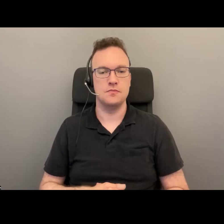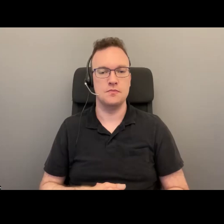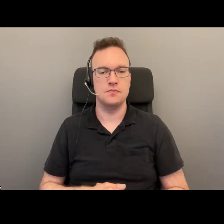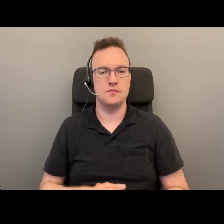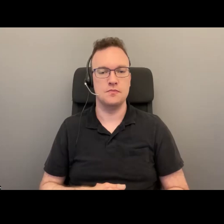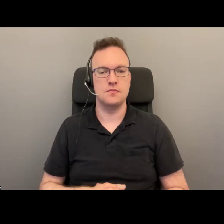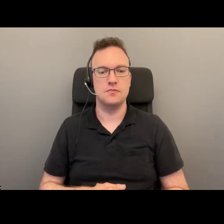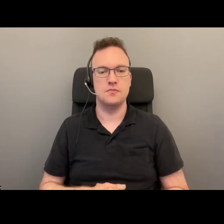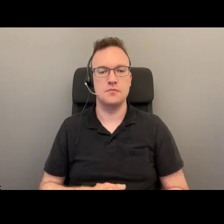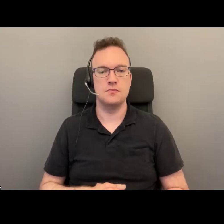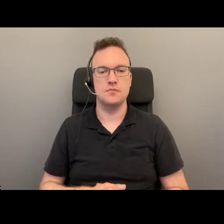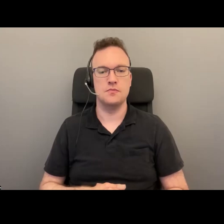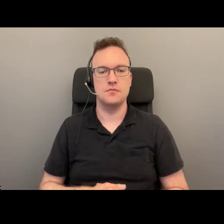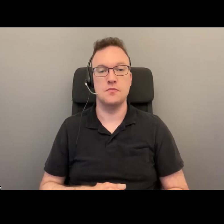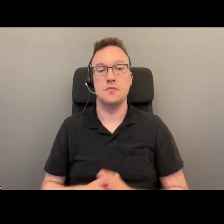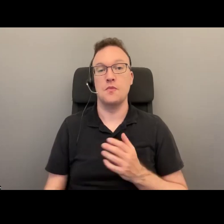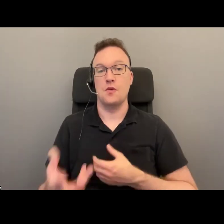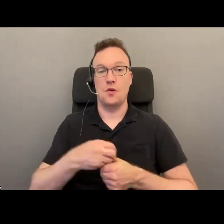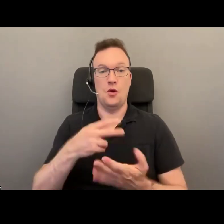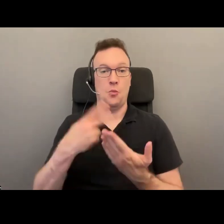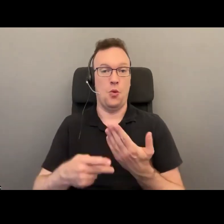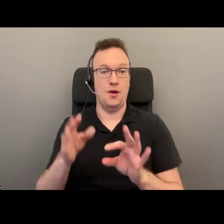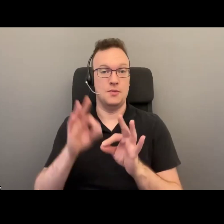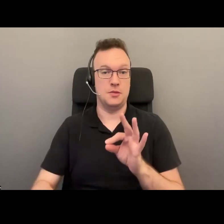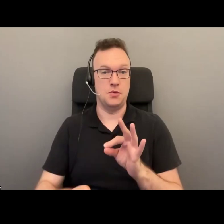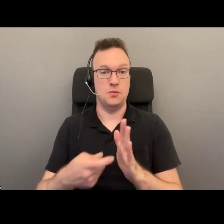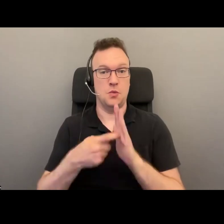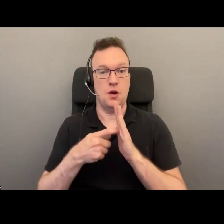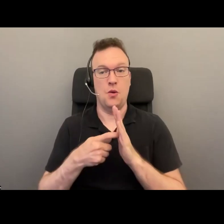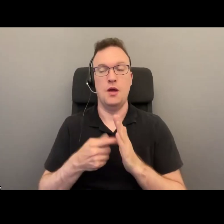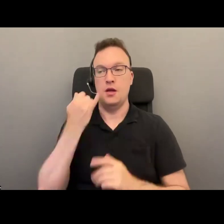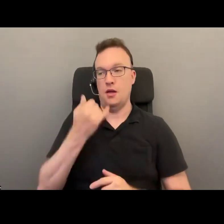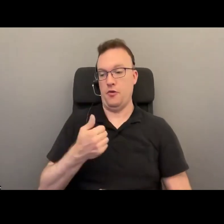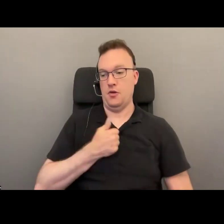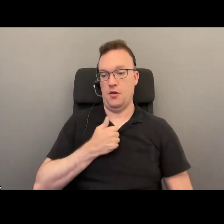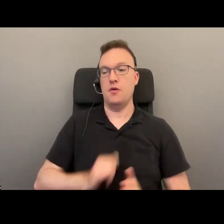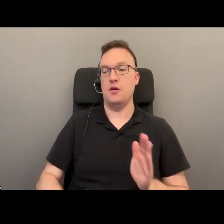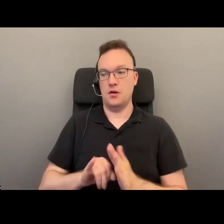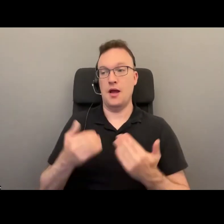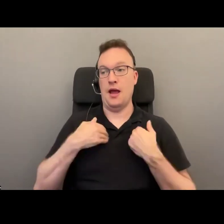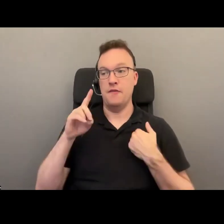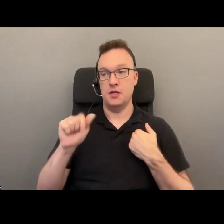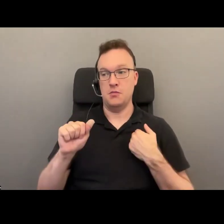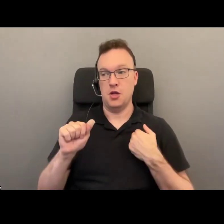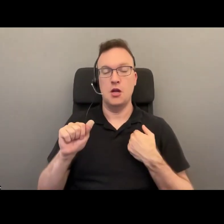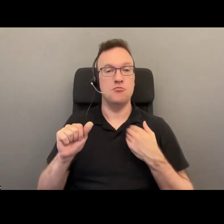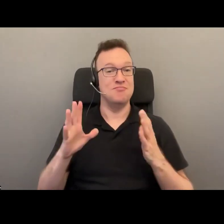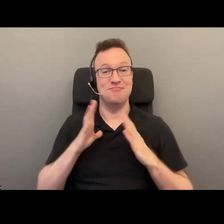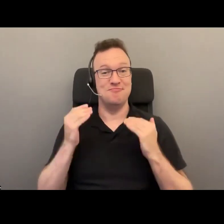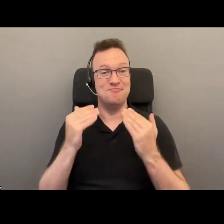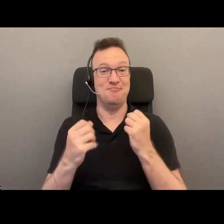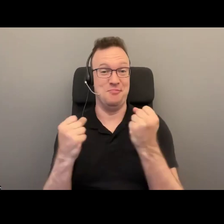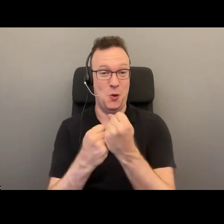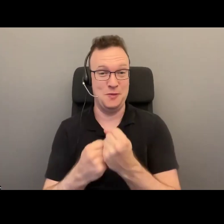with that I work with. You need only to self-identify as having a disability to receive our